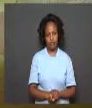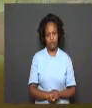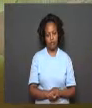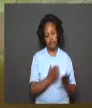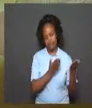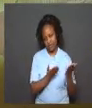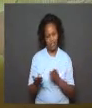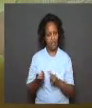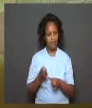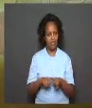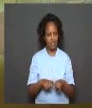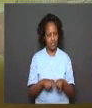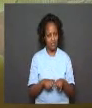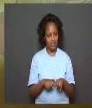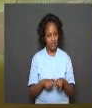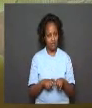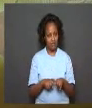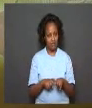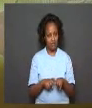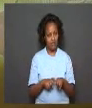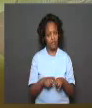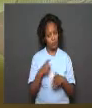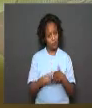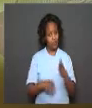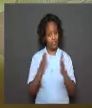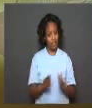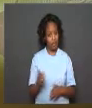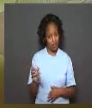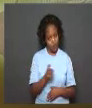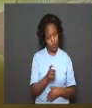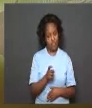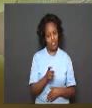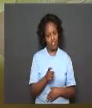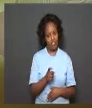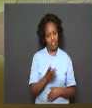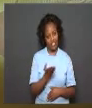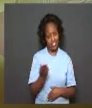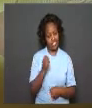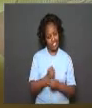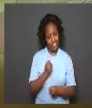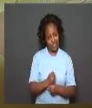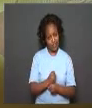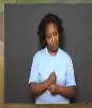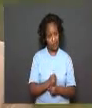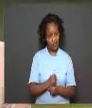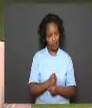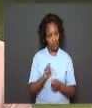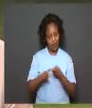Welcome back. Did you work effectively with your partners to have a useful